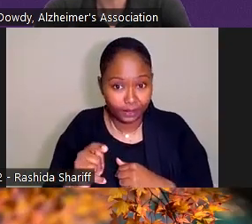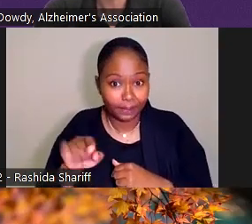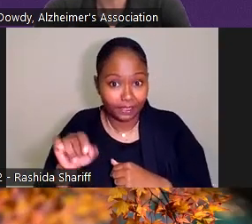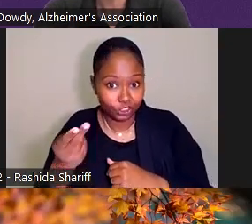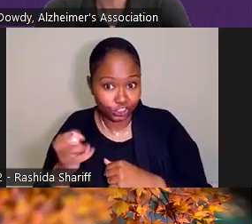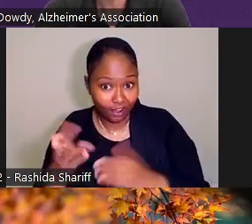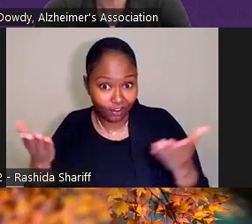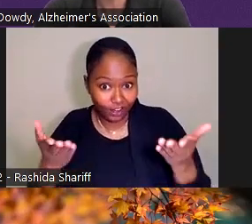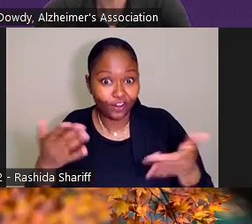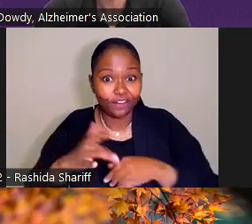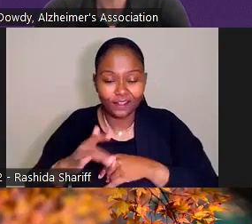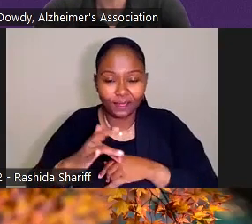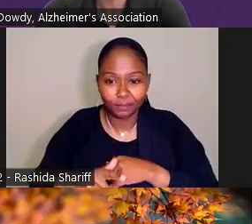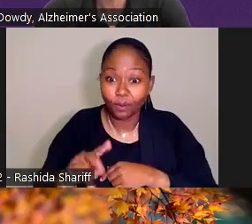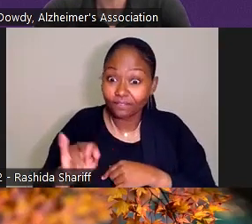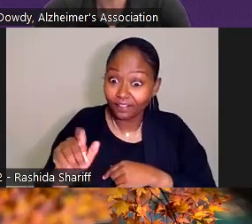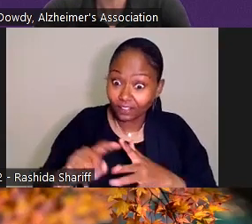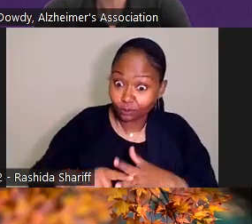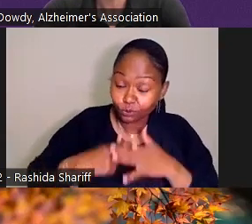Vivian, if you'd like to start the updates.